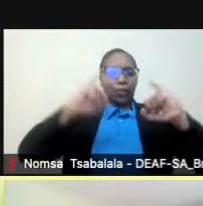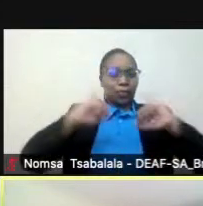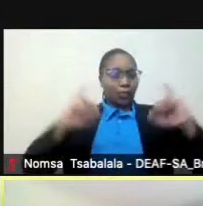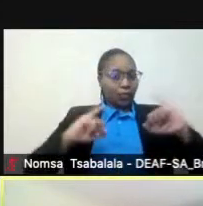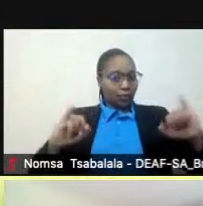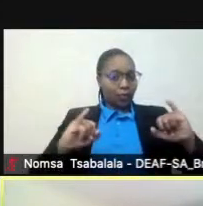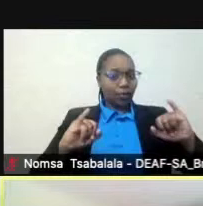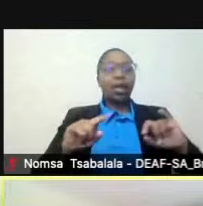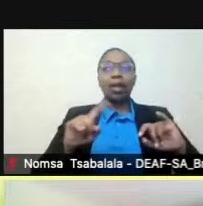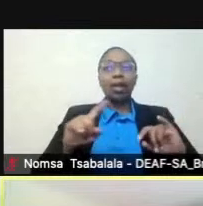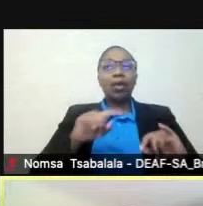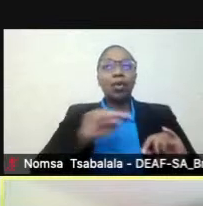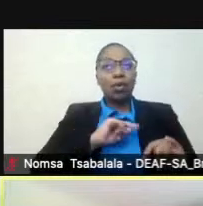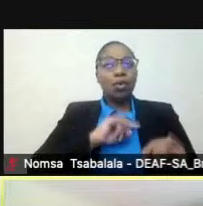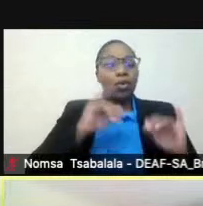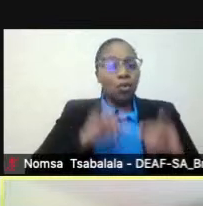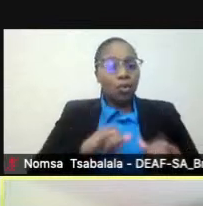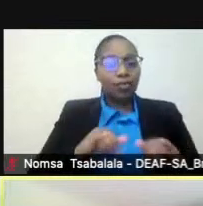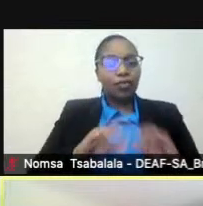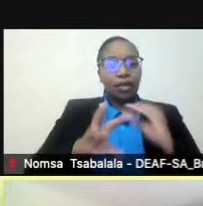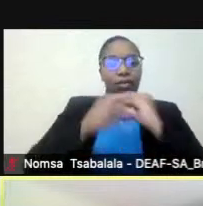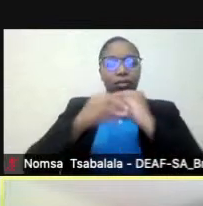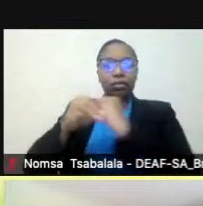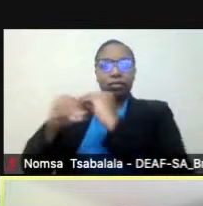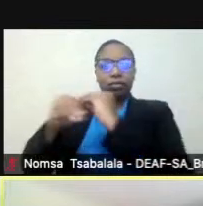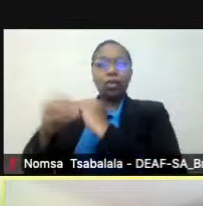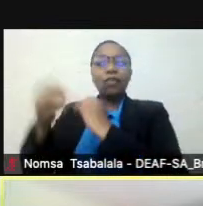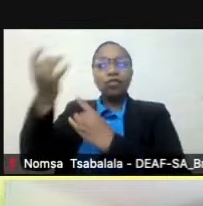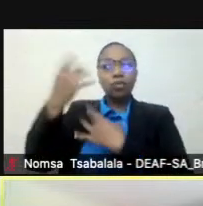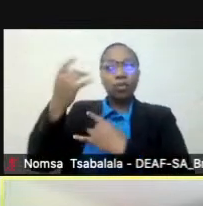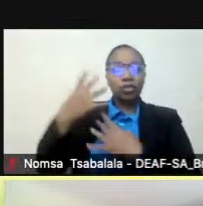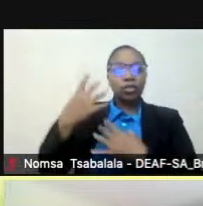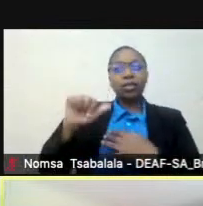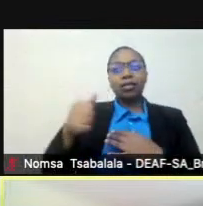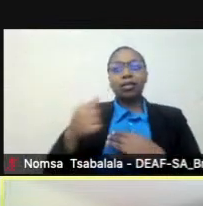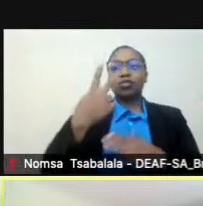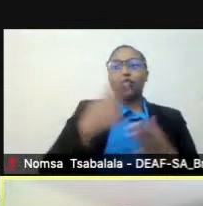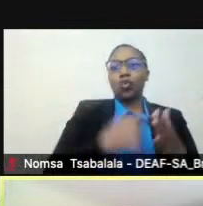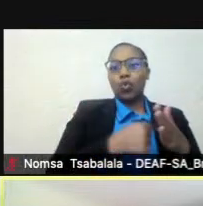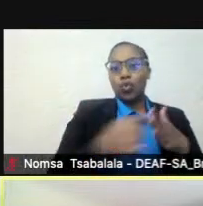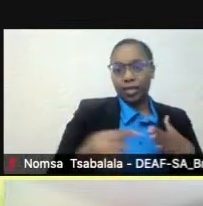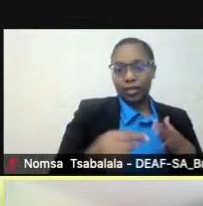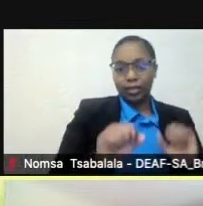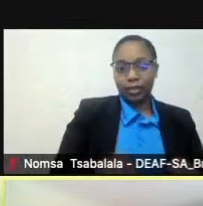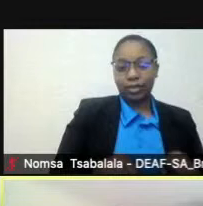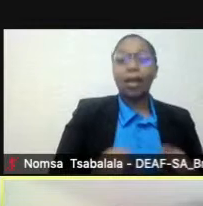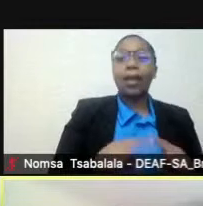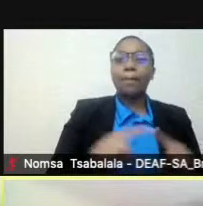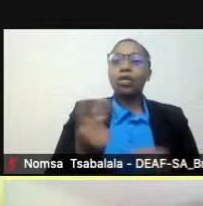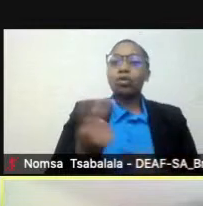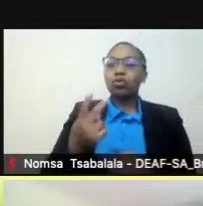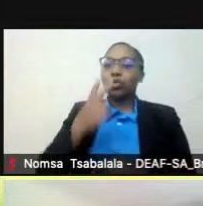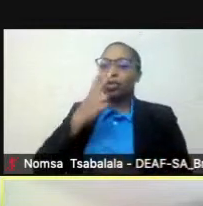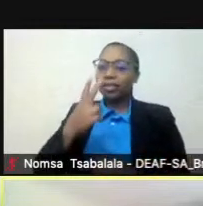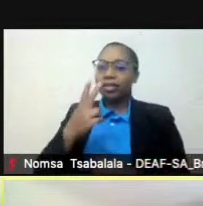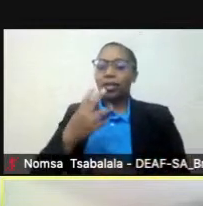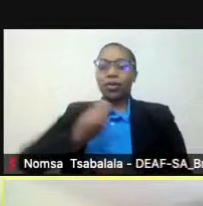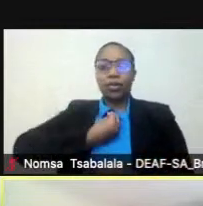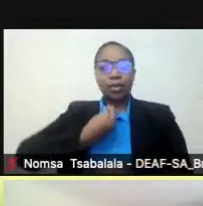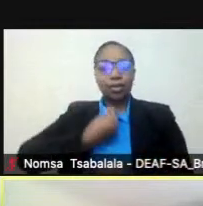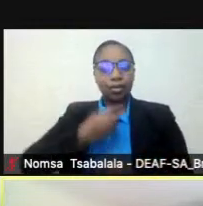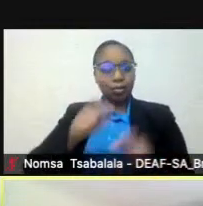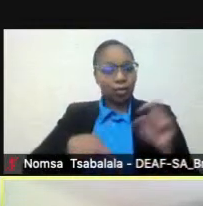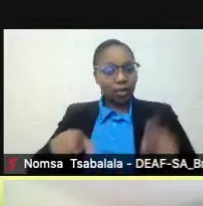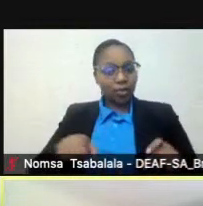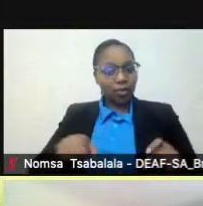for additional data in the next 2 weeks. We're also seeing those initial increases in the younger people, which are also